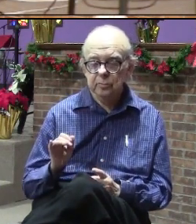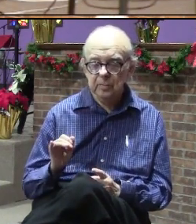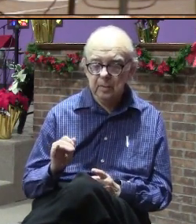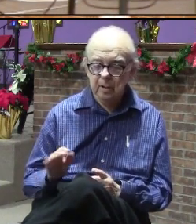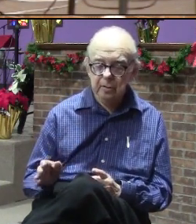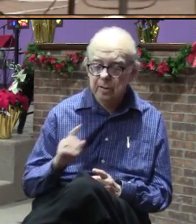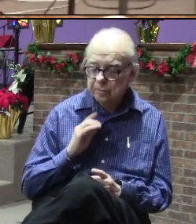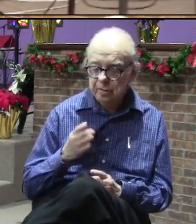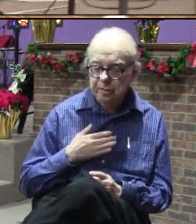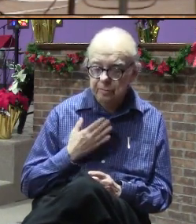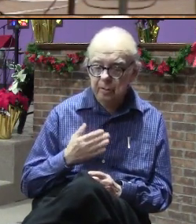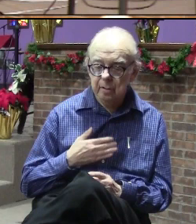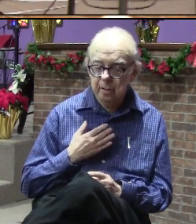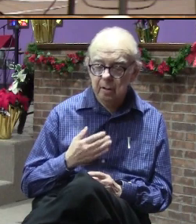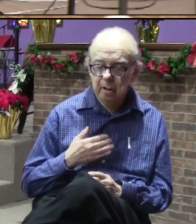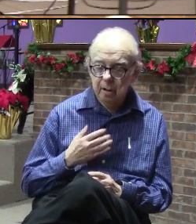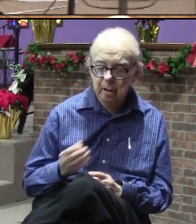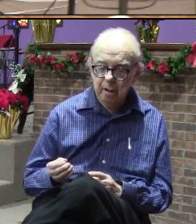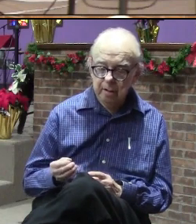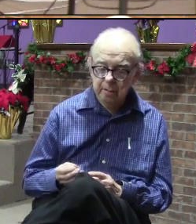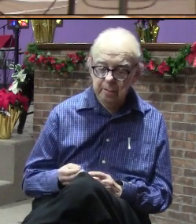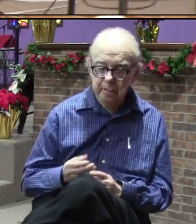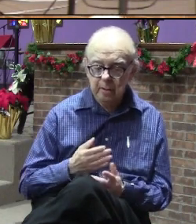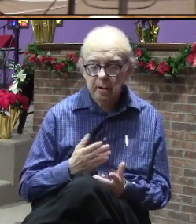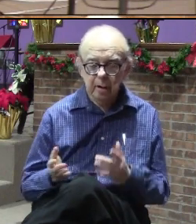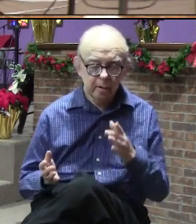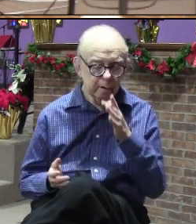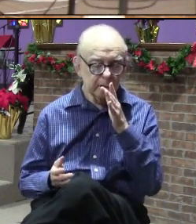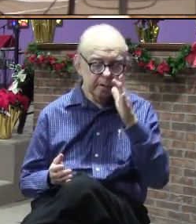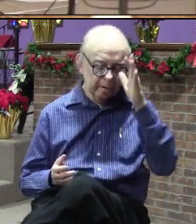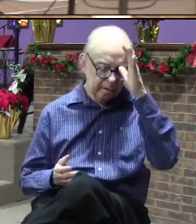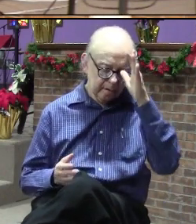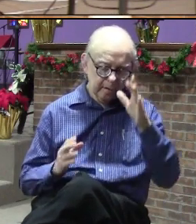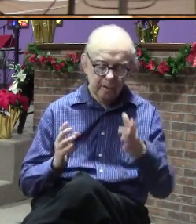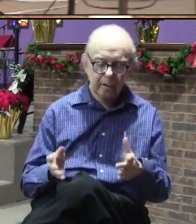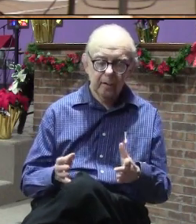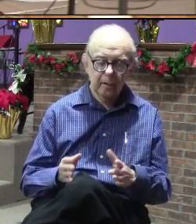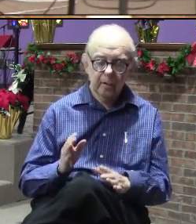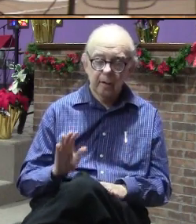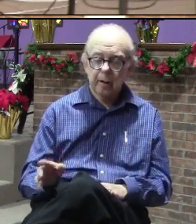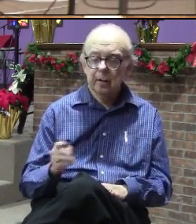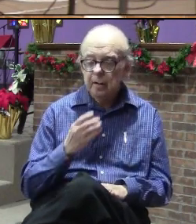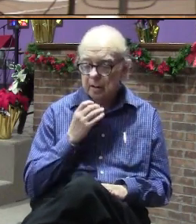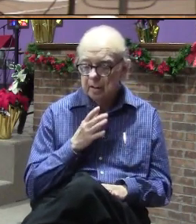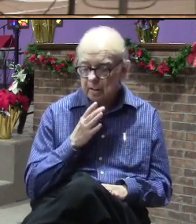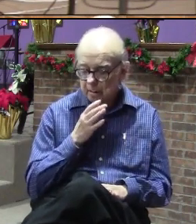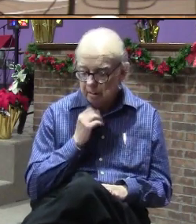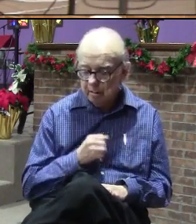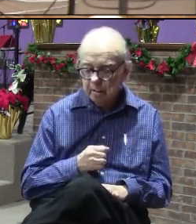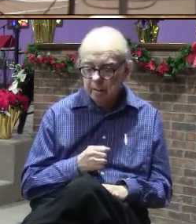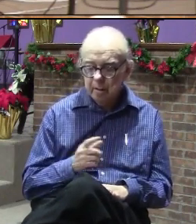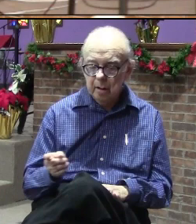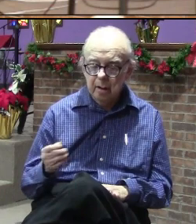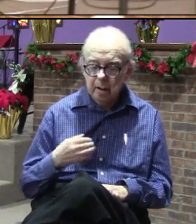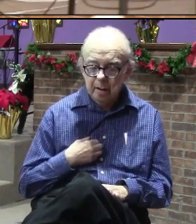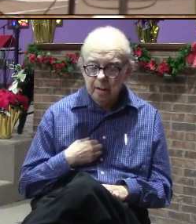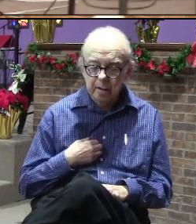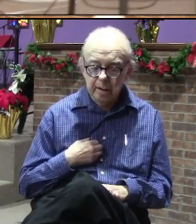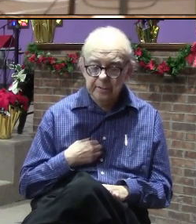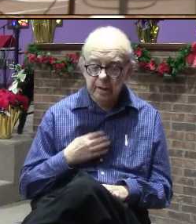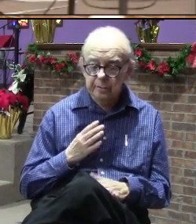are a joy. And then they bring it to the parents, and here it is, they're old, and all of a sudden, man, they've got to have some kind of